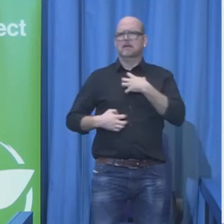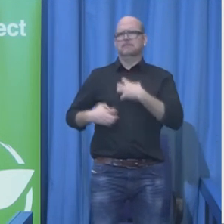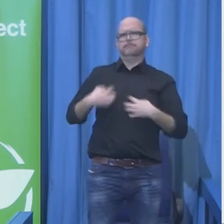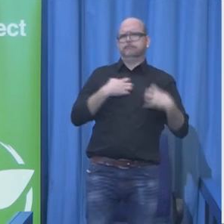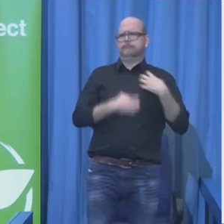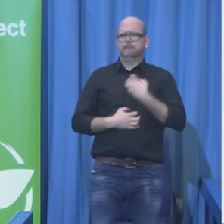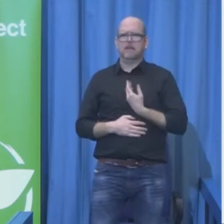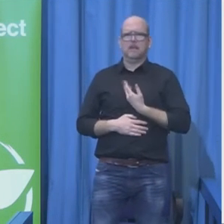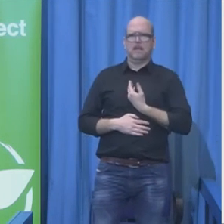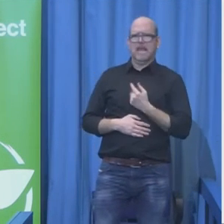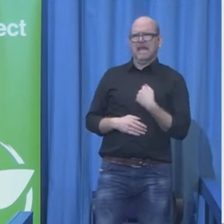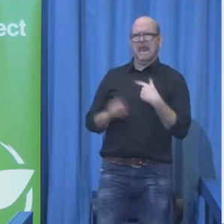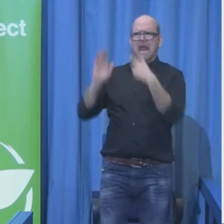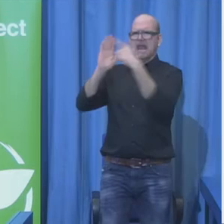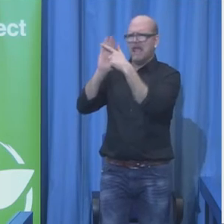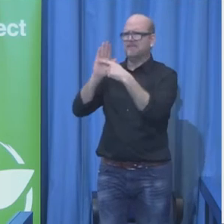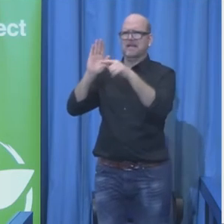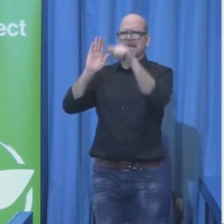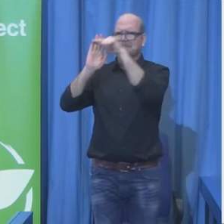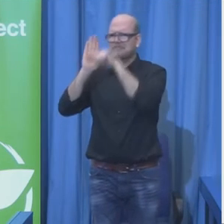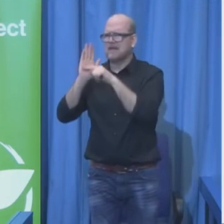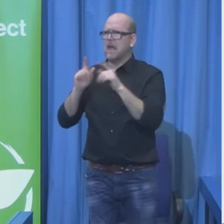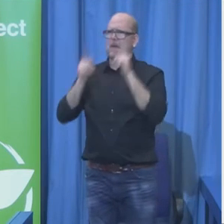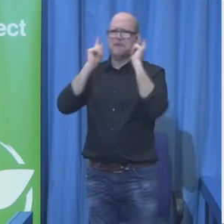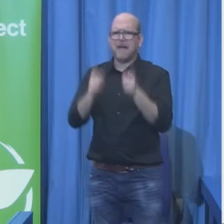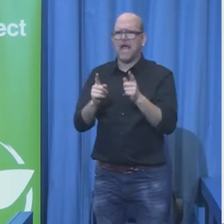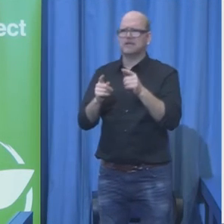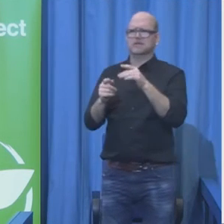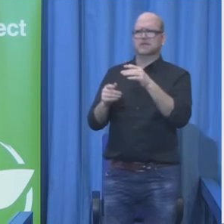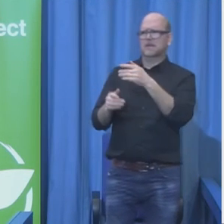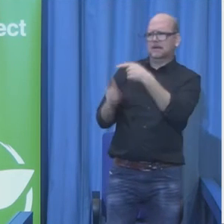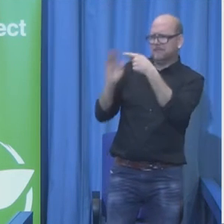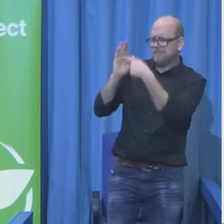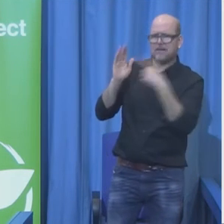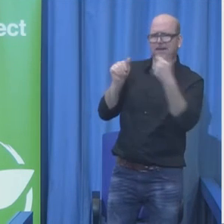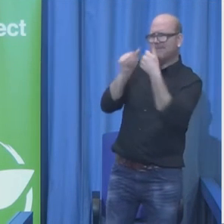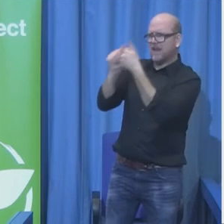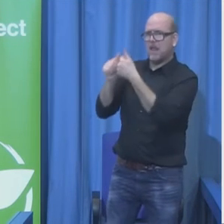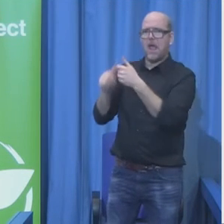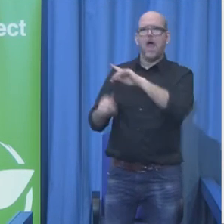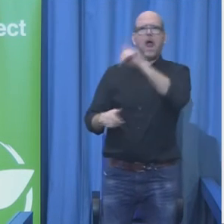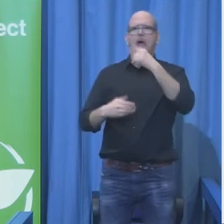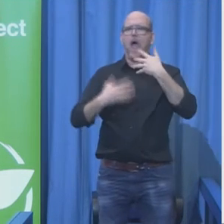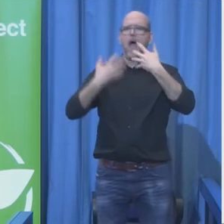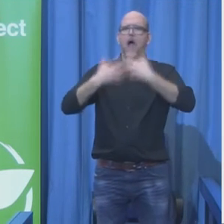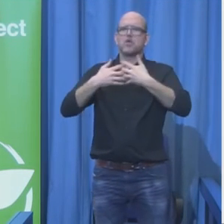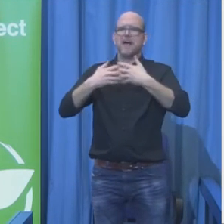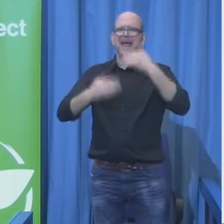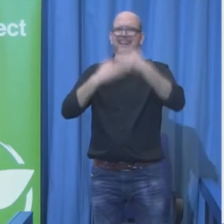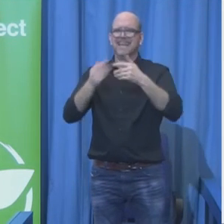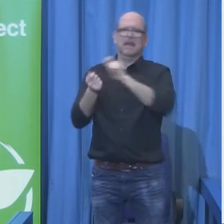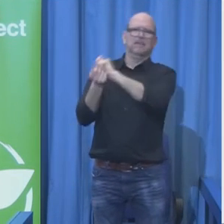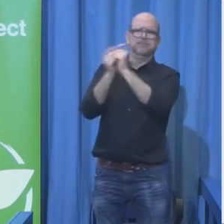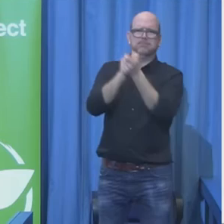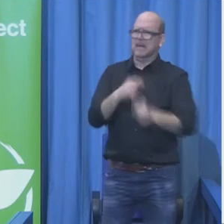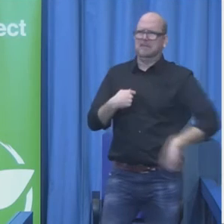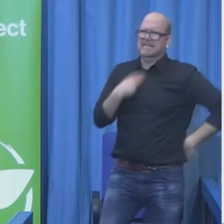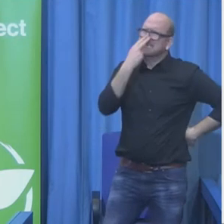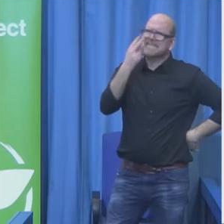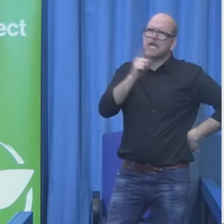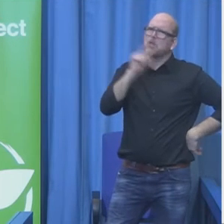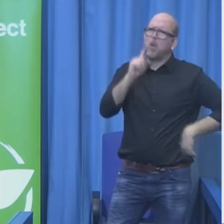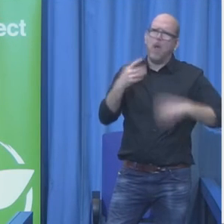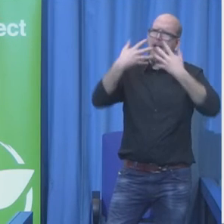the inclusion of labor, inclusion of people with disabilities. I think we must